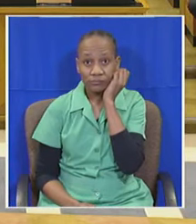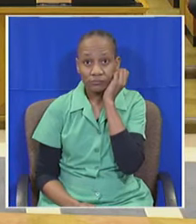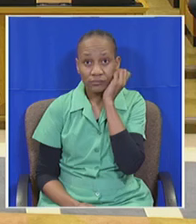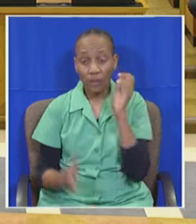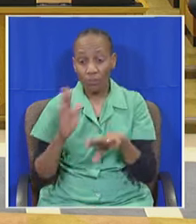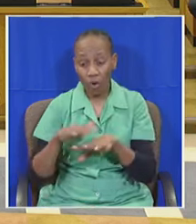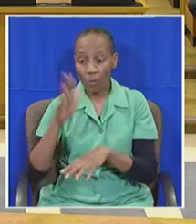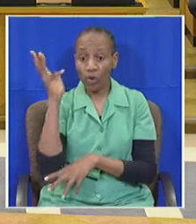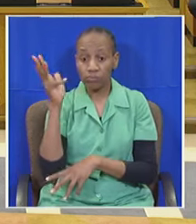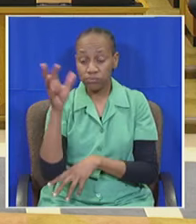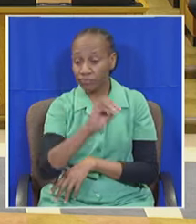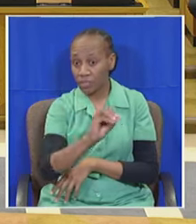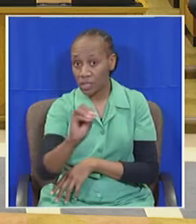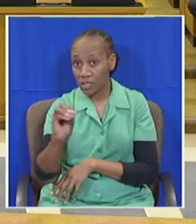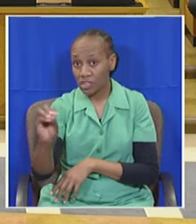declaration?